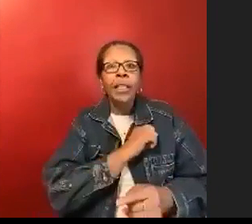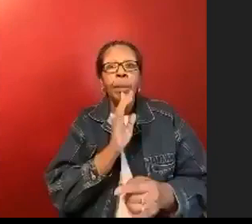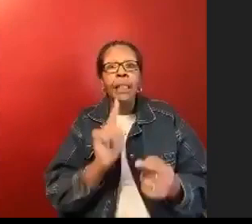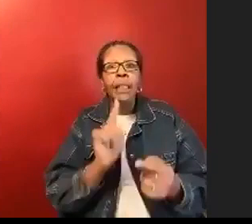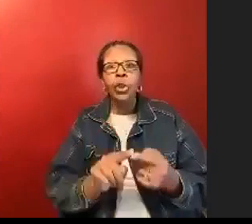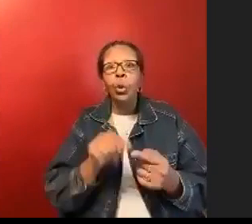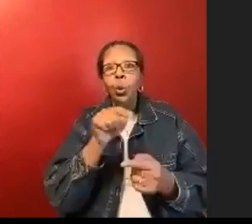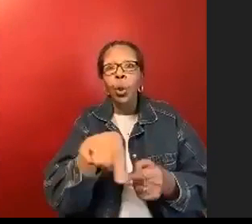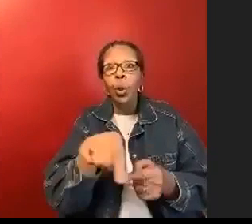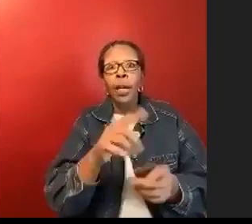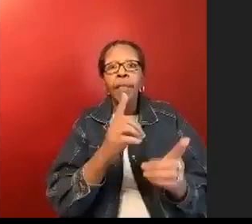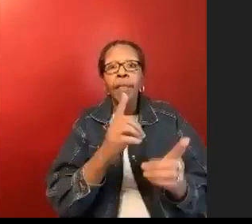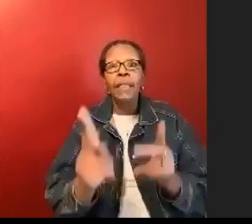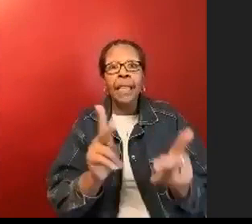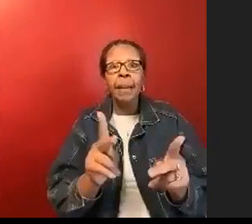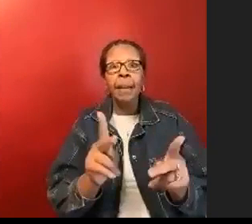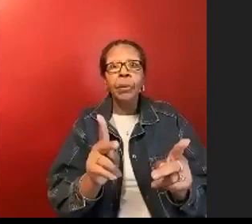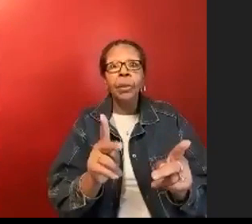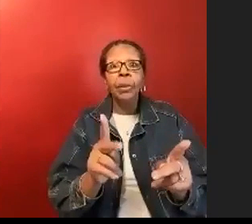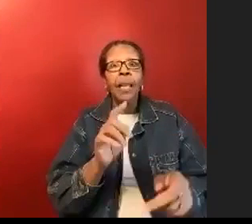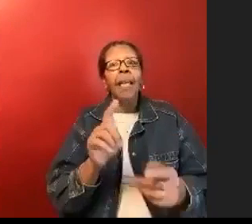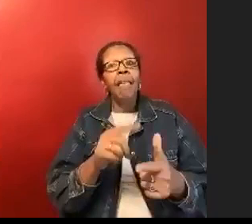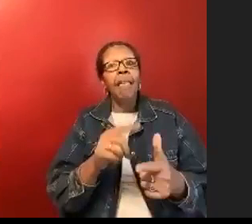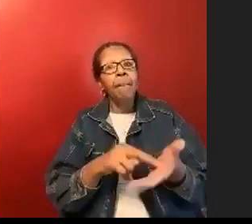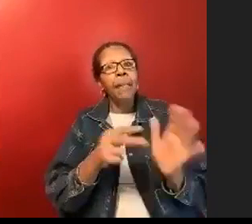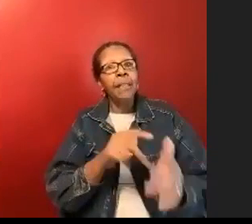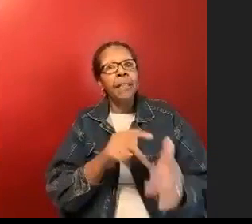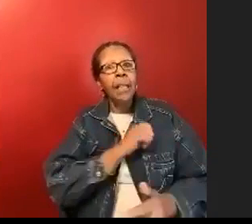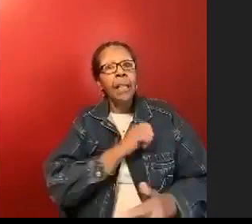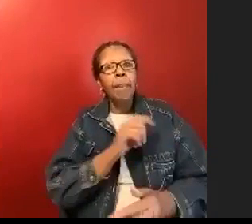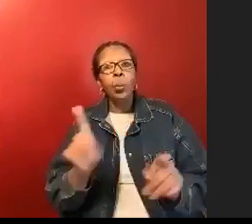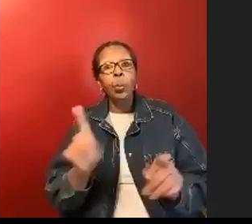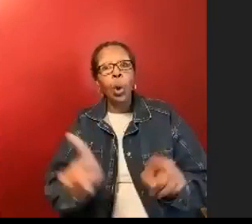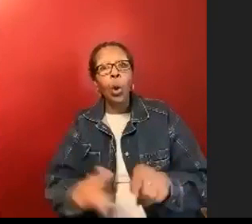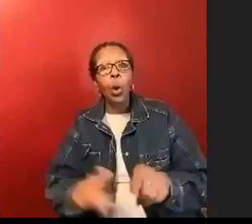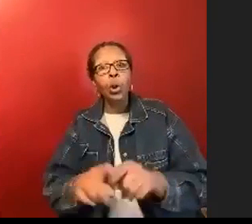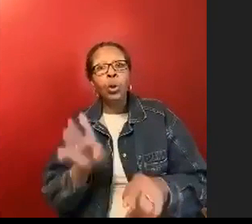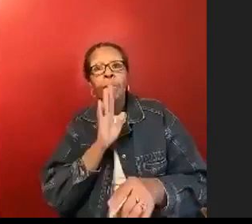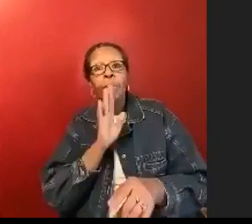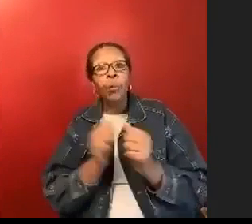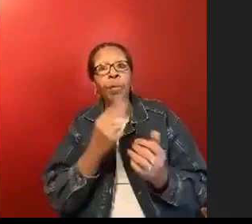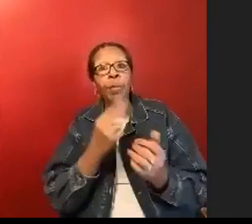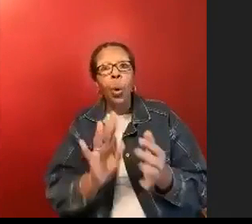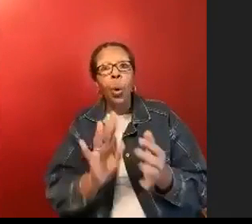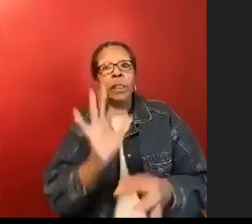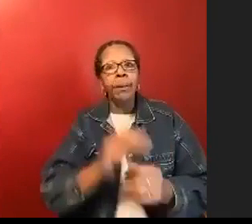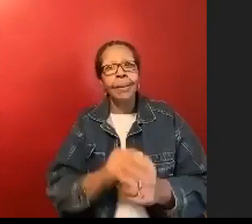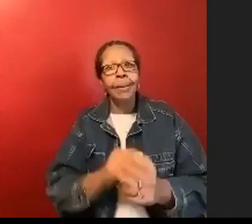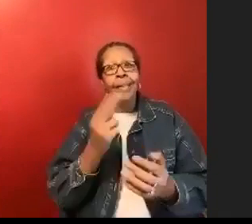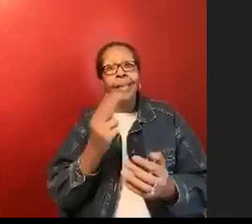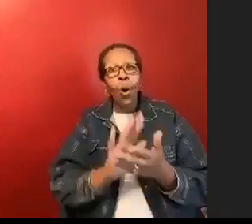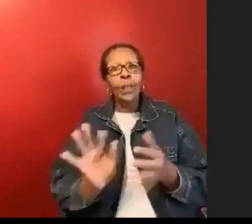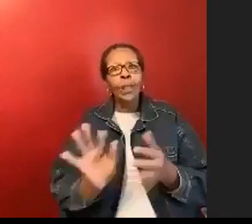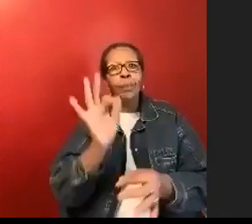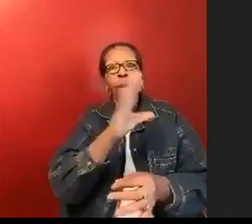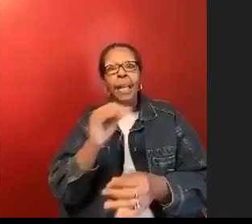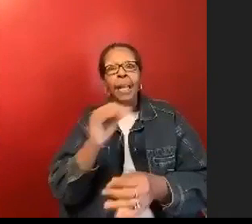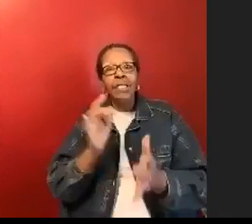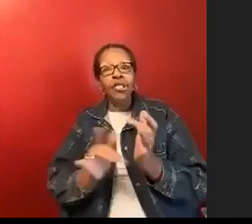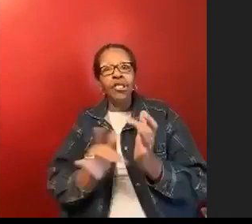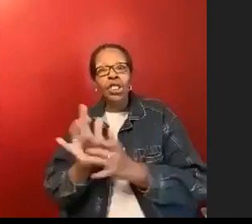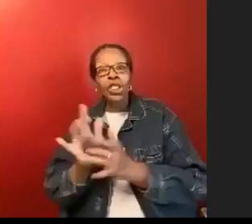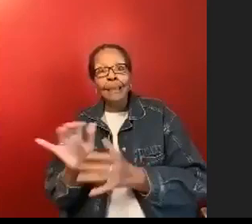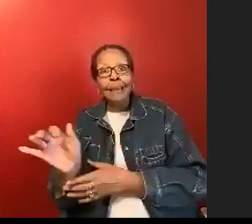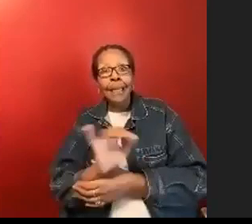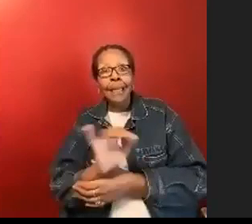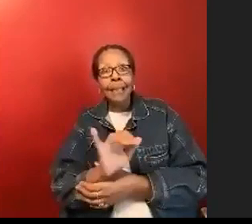in the presence of the Holy Spirit. Jesus and the Spirit are one. The Father, the Son, and the Spirit